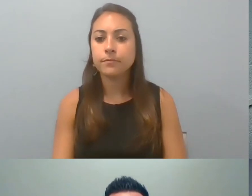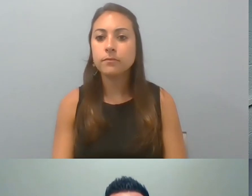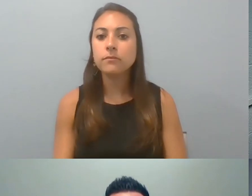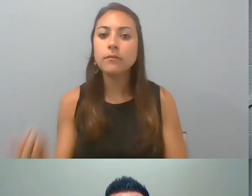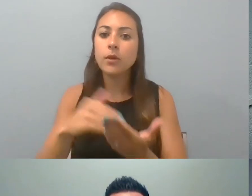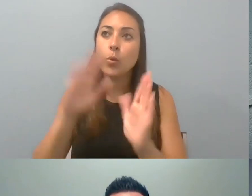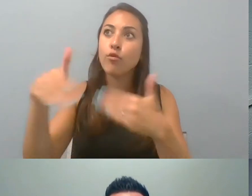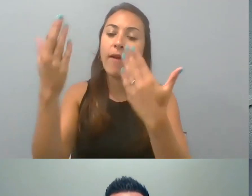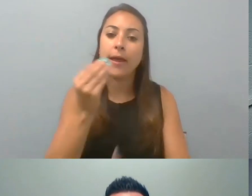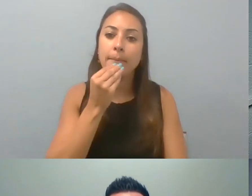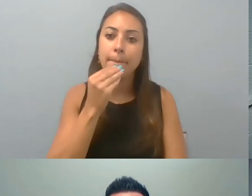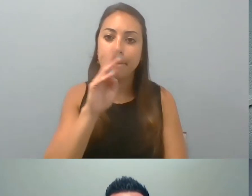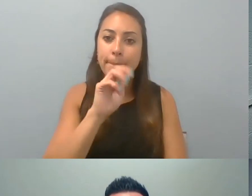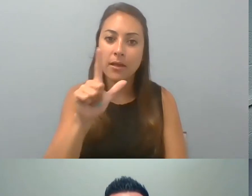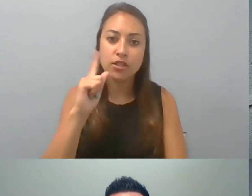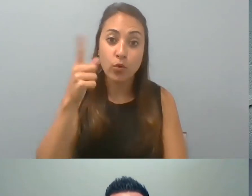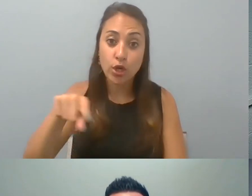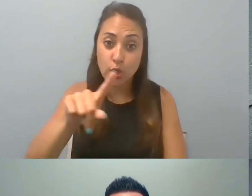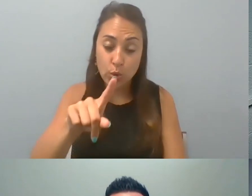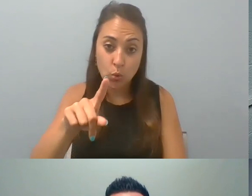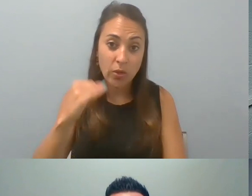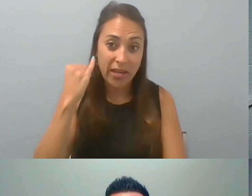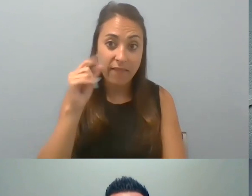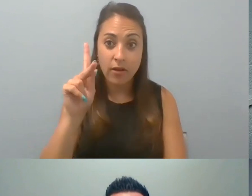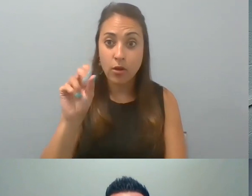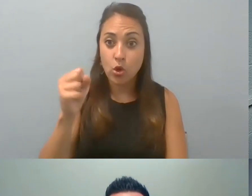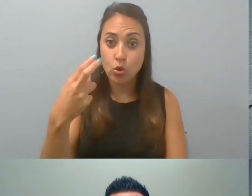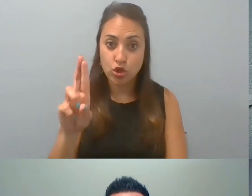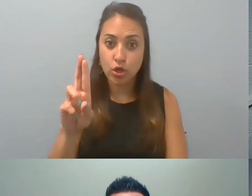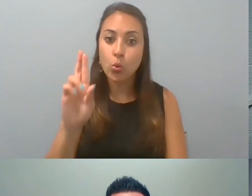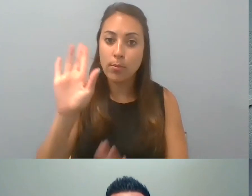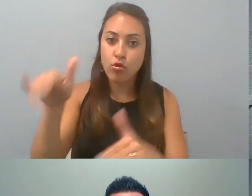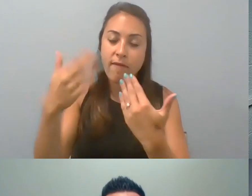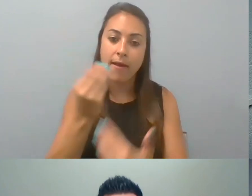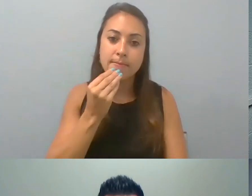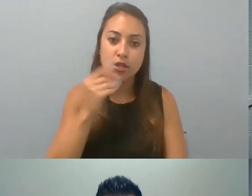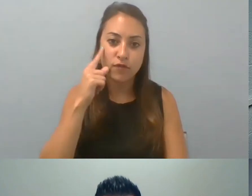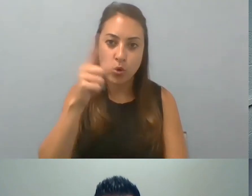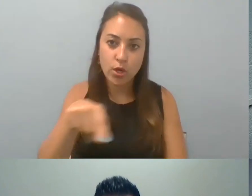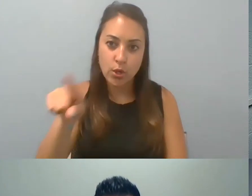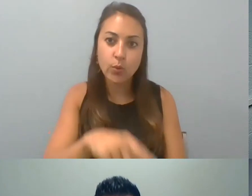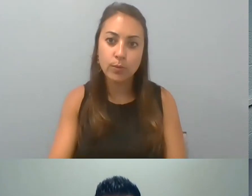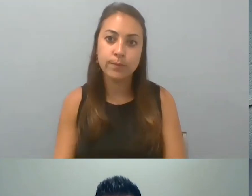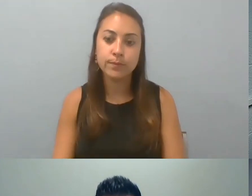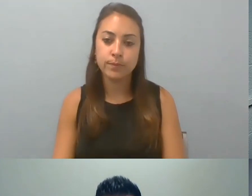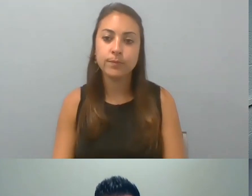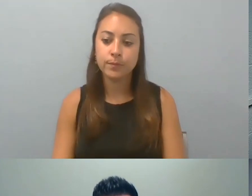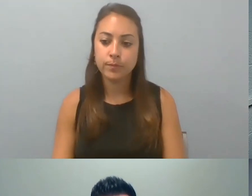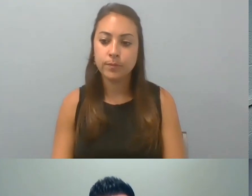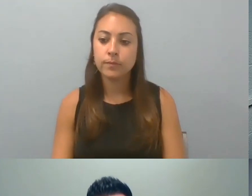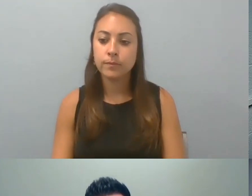meals for you if you are eating off of the kosher plan by way of getting those meals through the